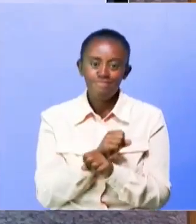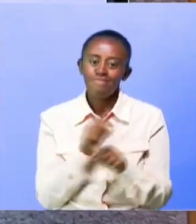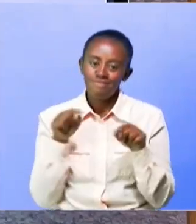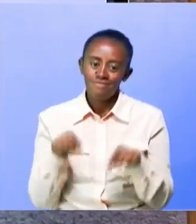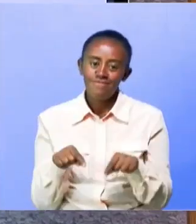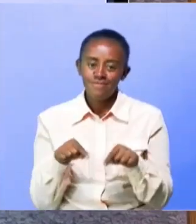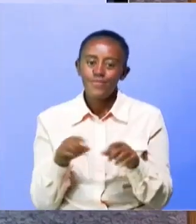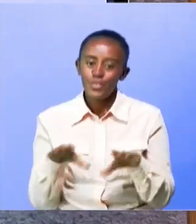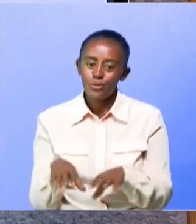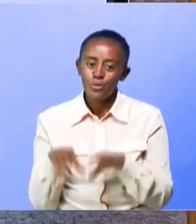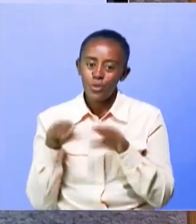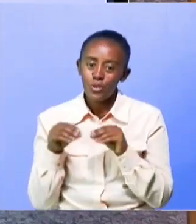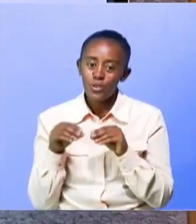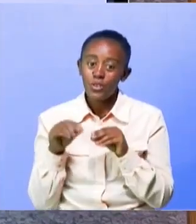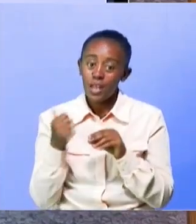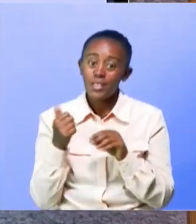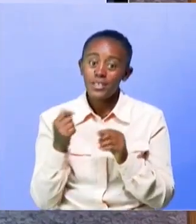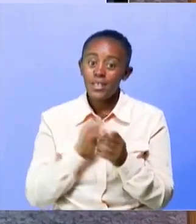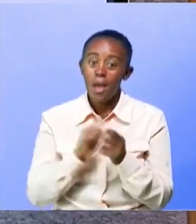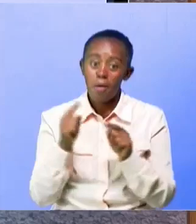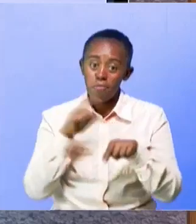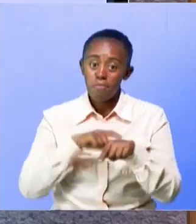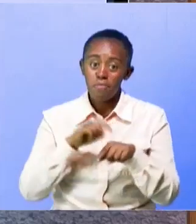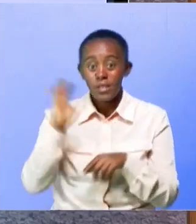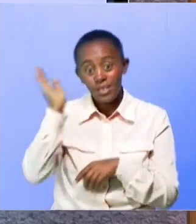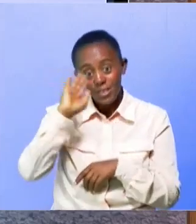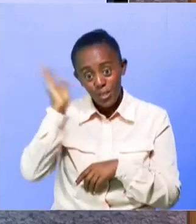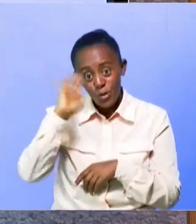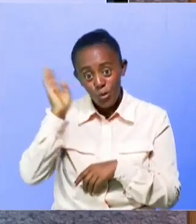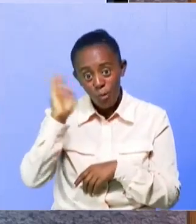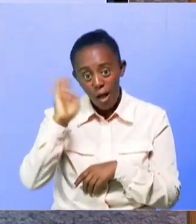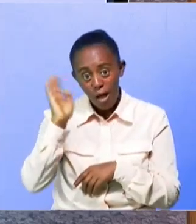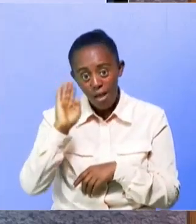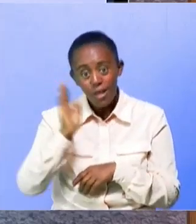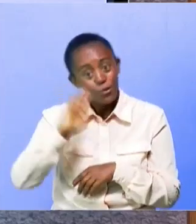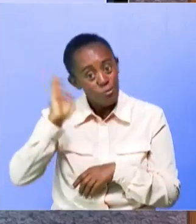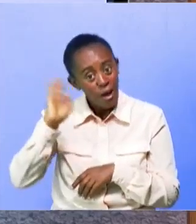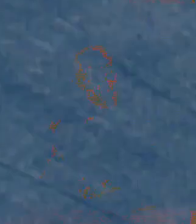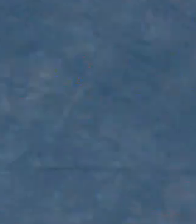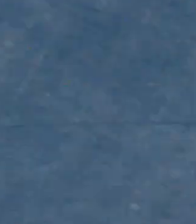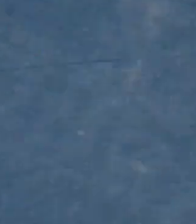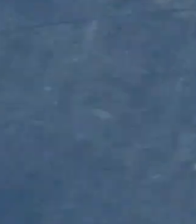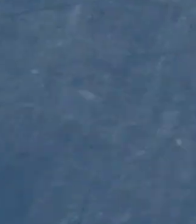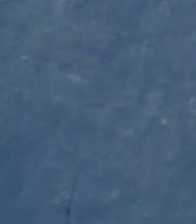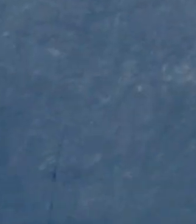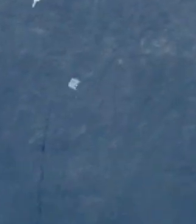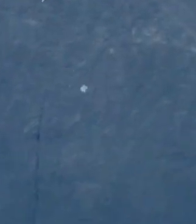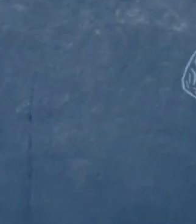today's students. Till we meet next time, see you, goodbye. Goodbye.